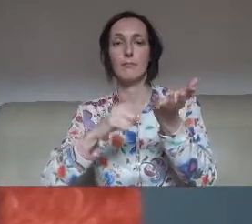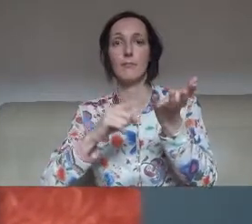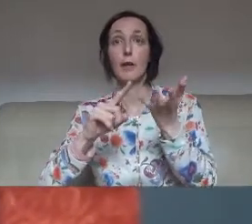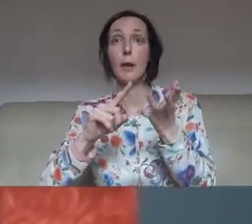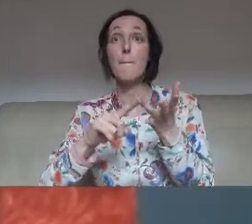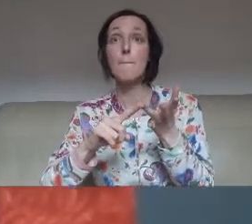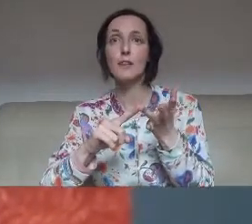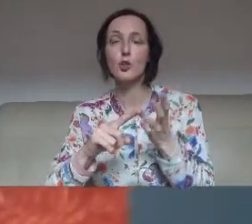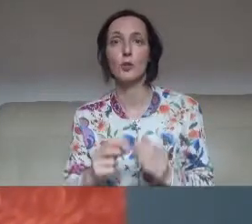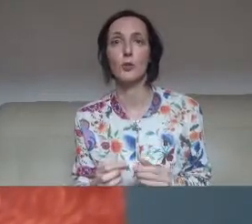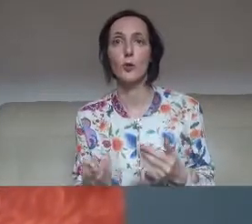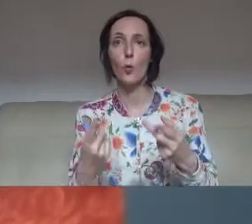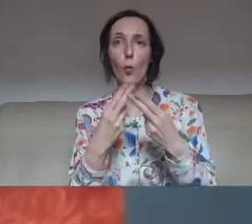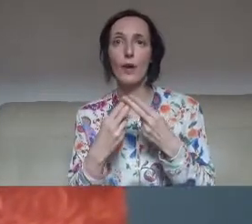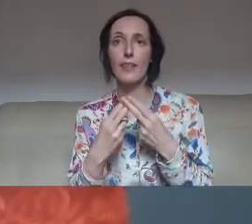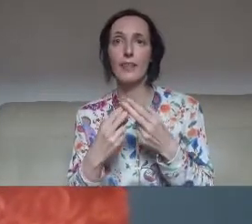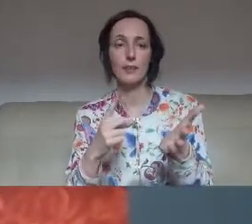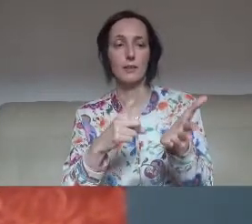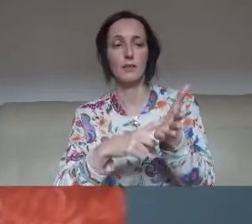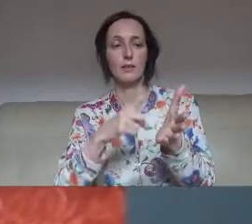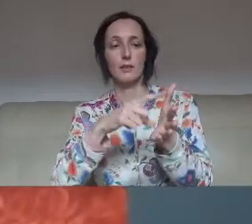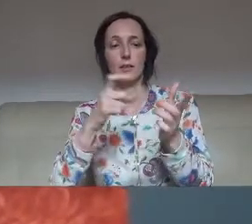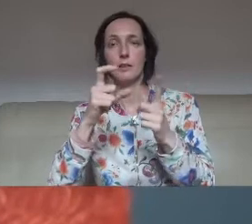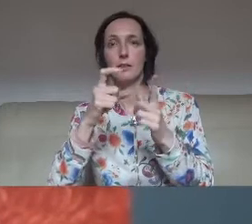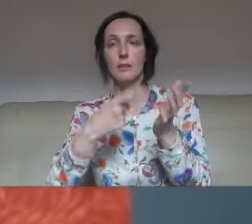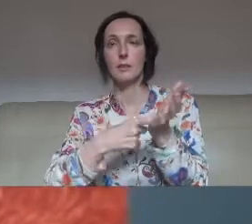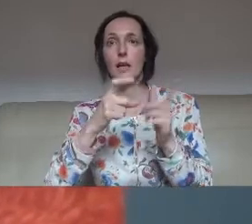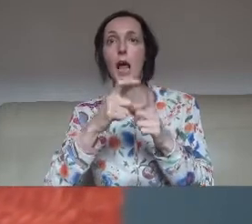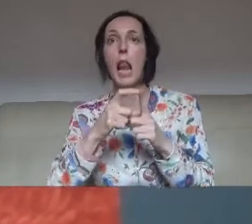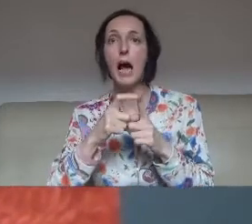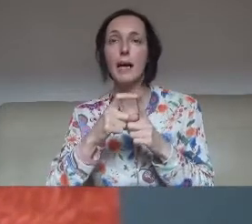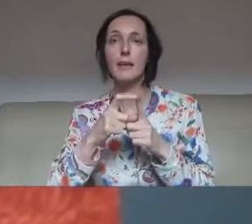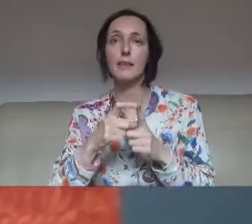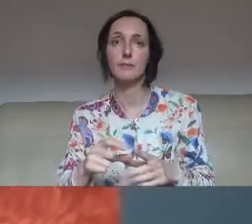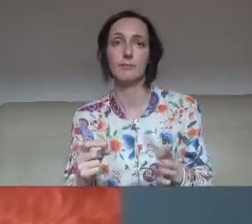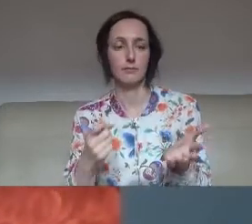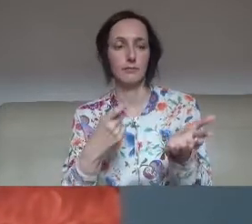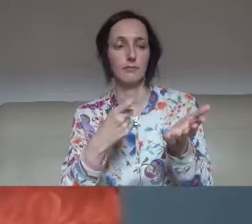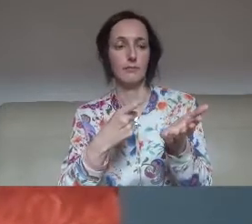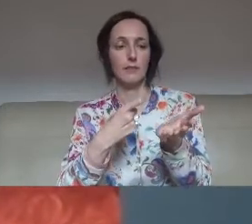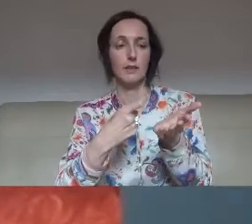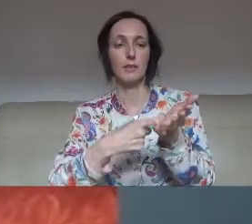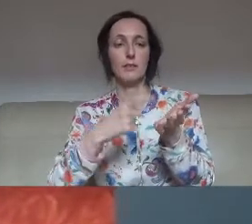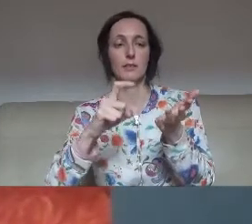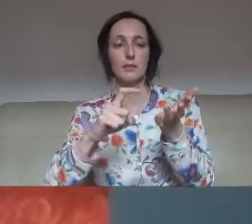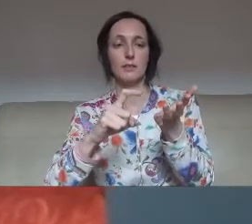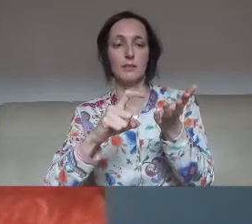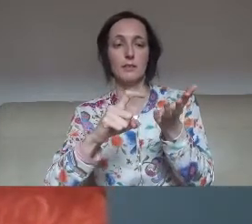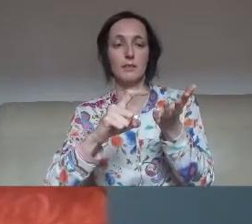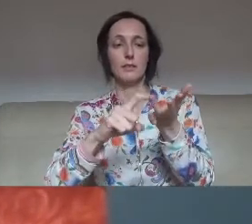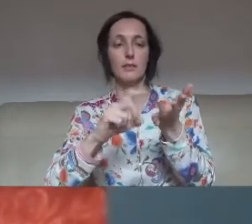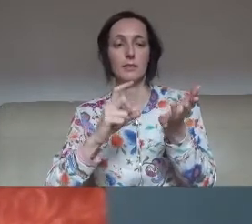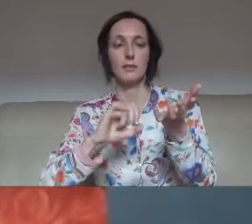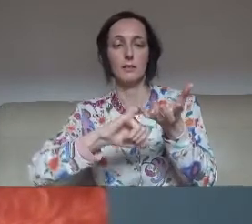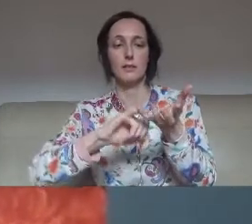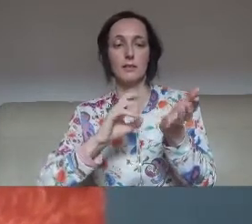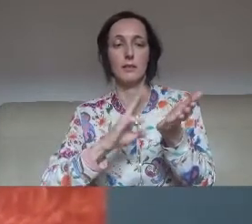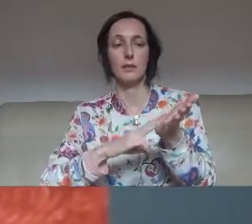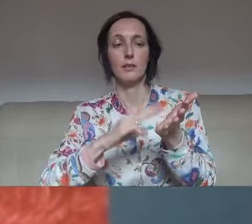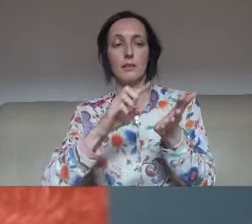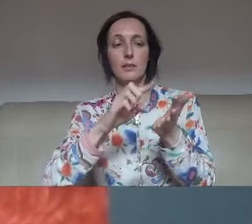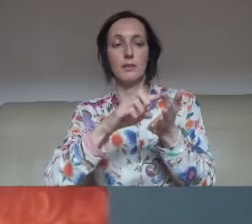for you a typical pesto that we use to eat with tigella. The pesto is made with lard,